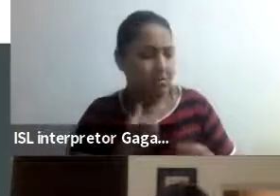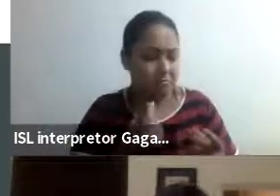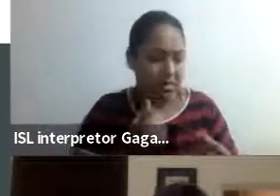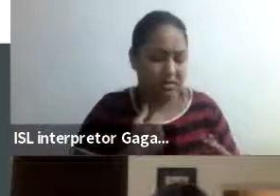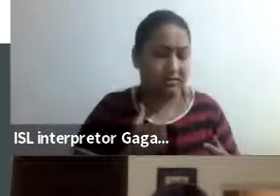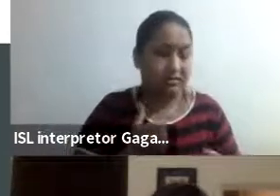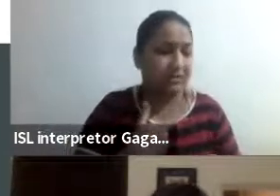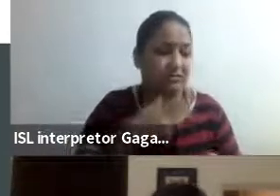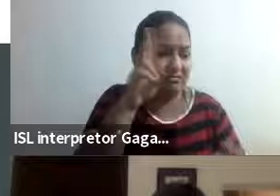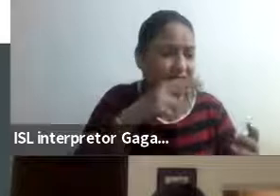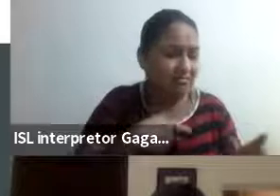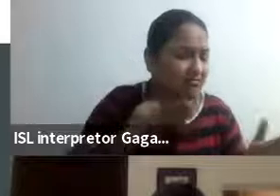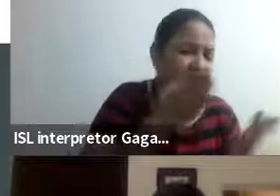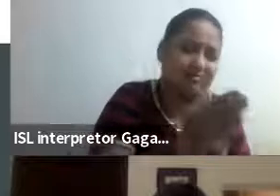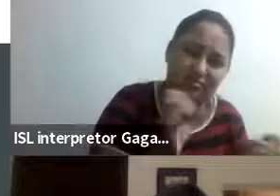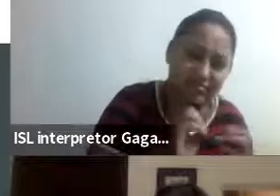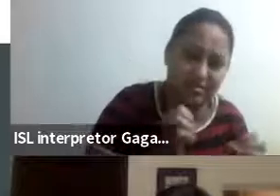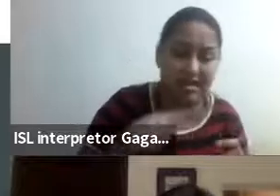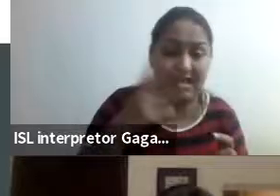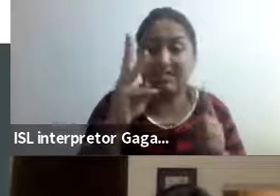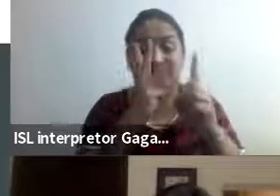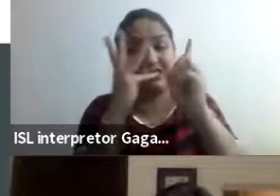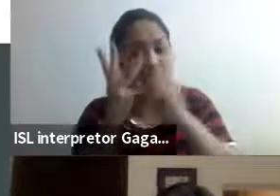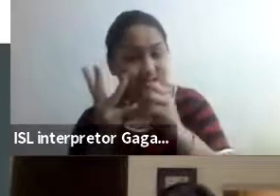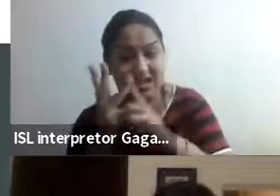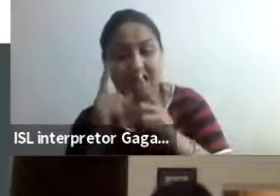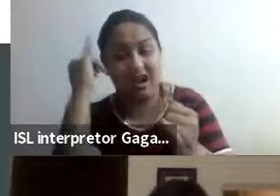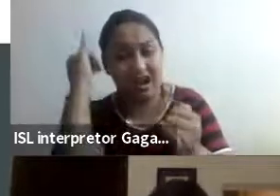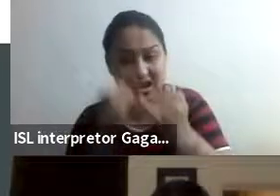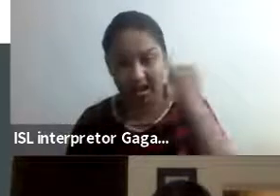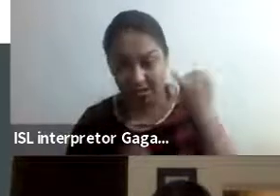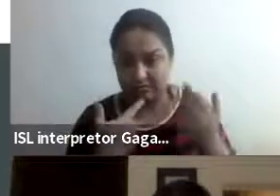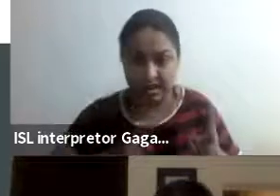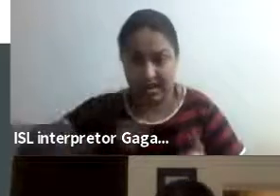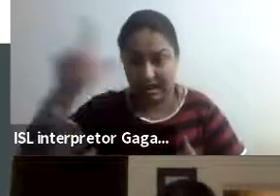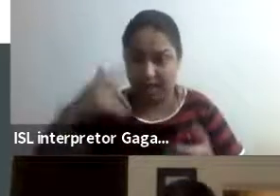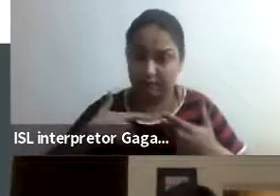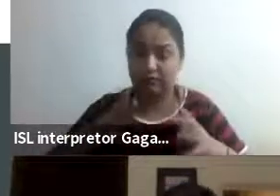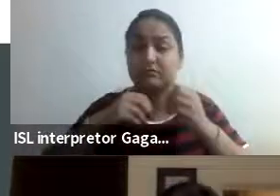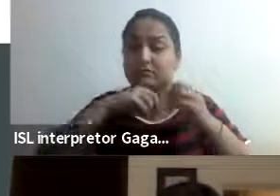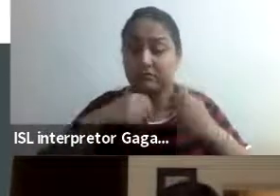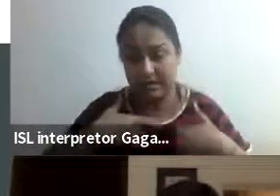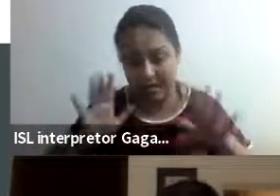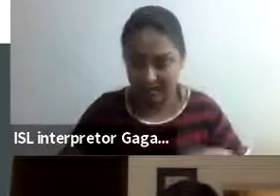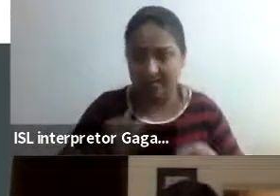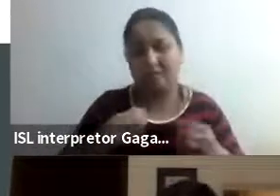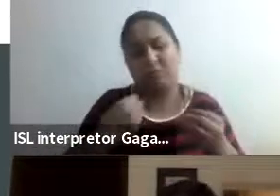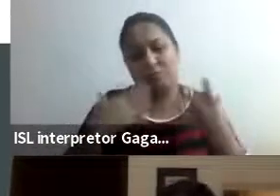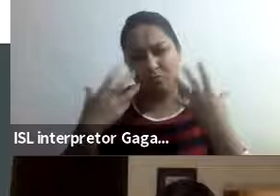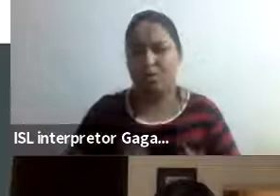meet. I almost thought, she says, I'm not sure I'm going to live much longer. Please, I need a